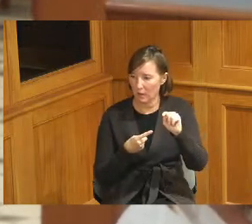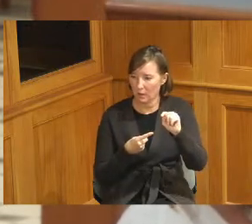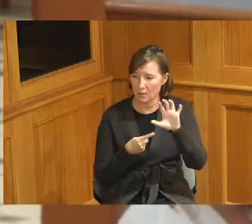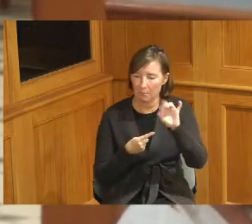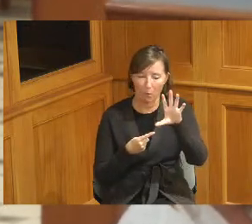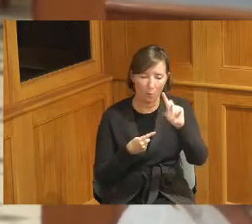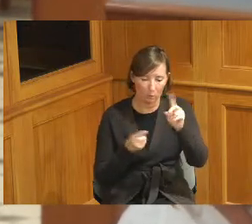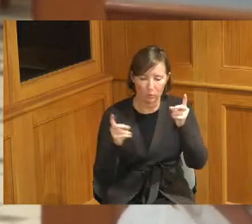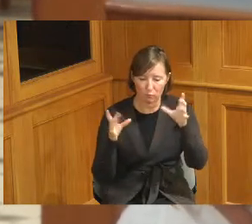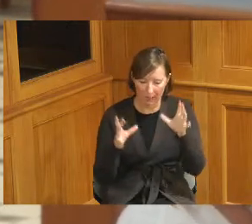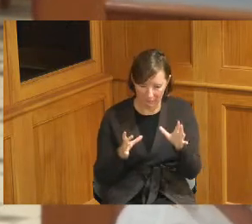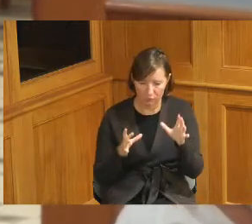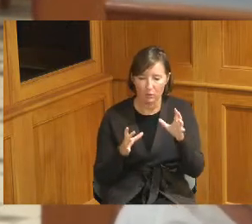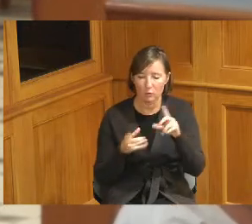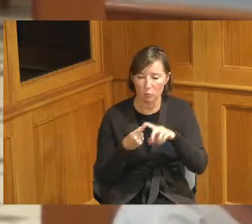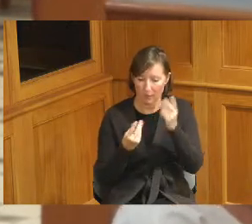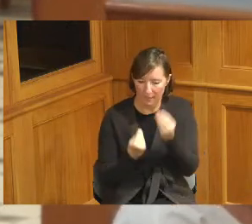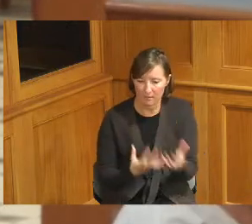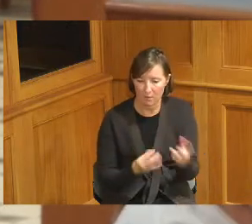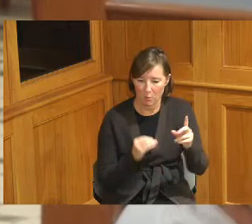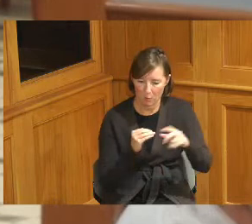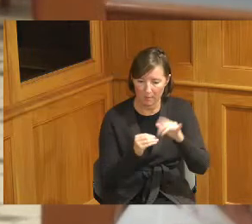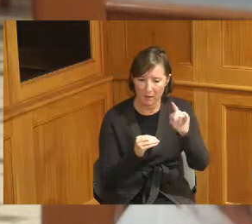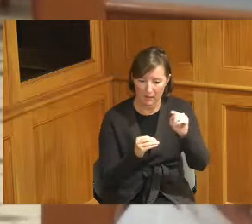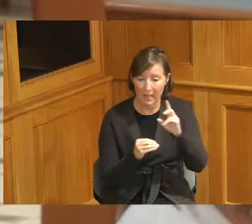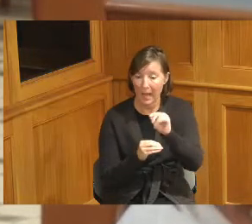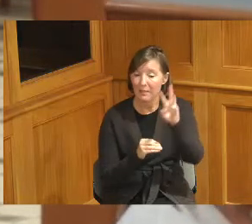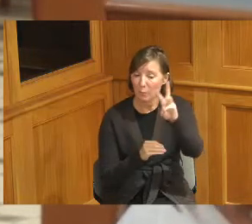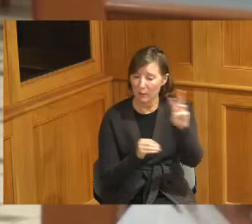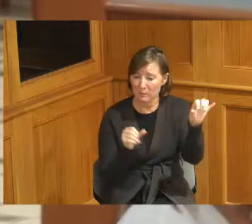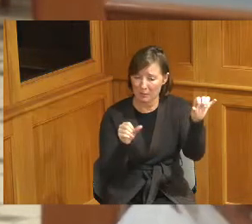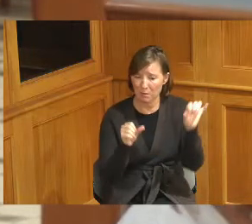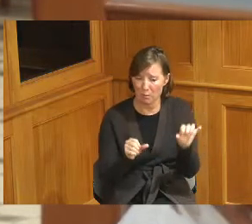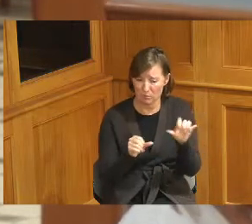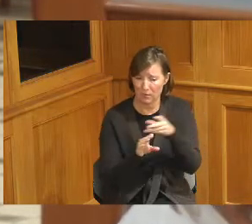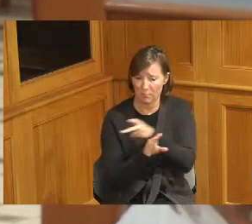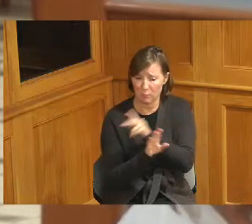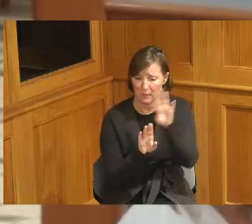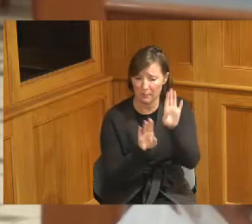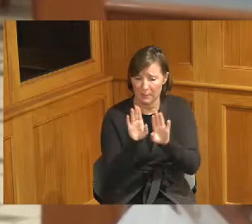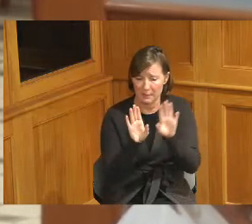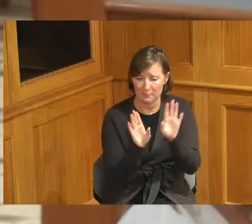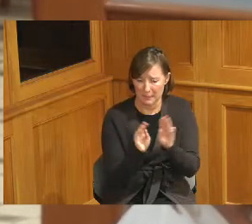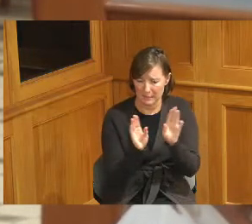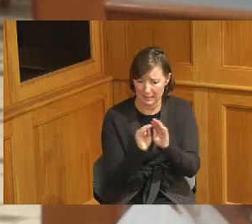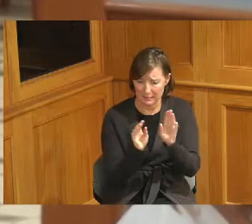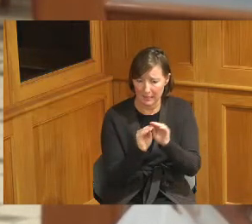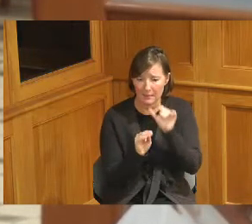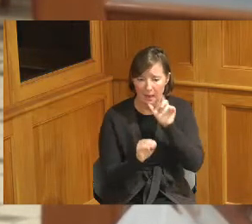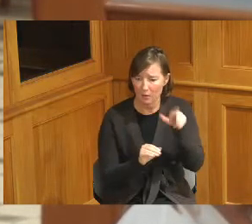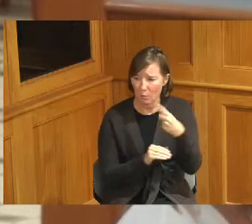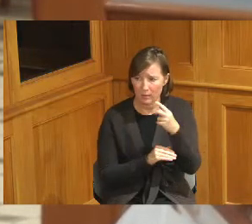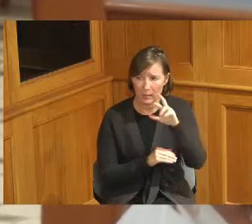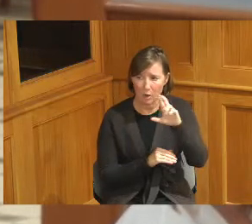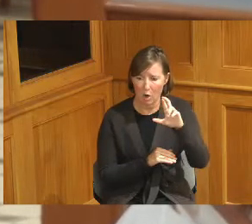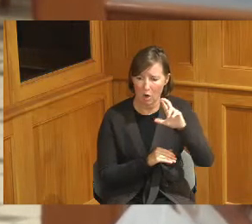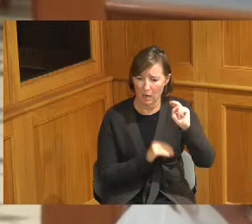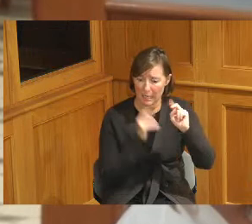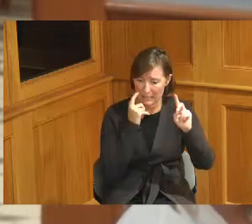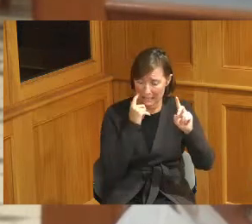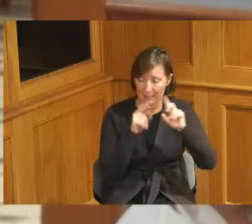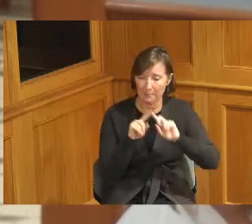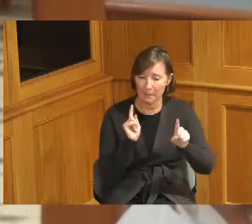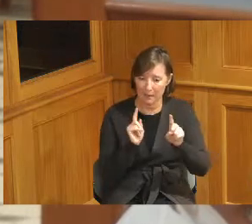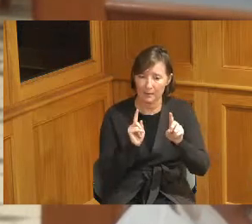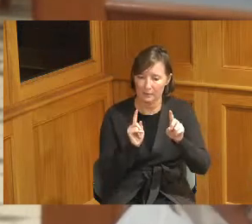it is, to let them know about it, and then it's on the website. And I tell all my vendors, don't rely on me. Go,